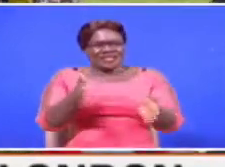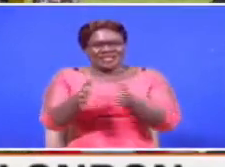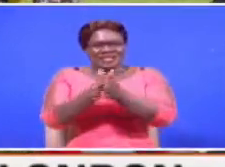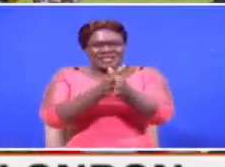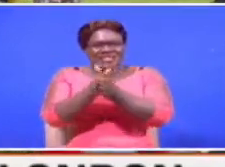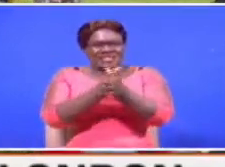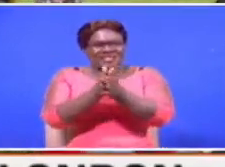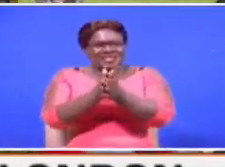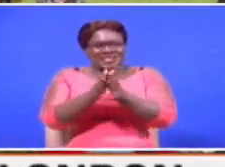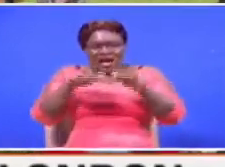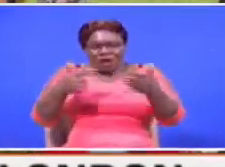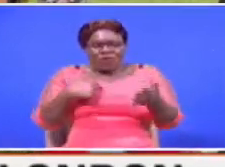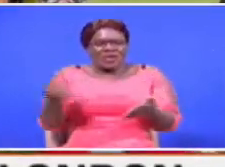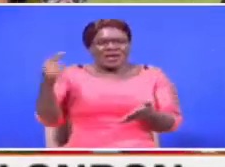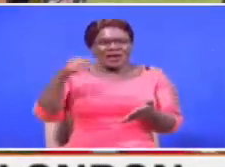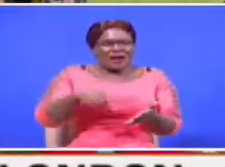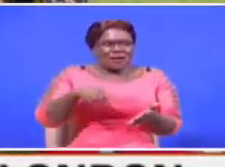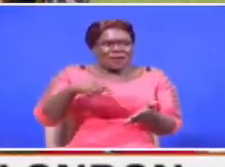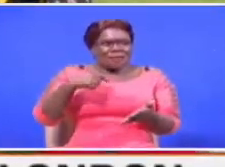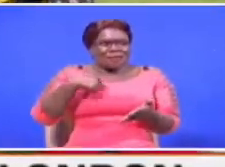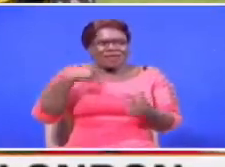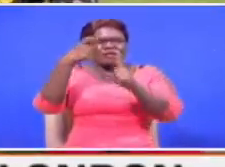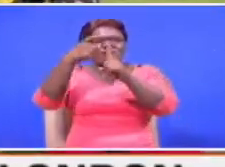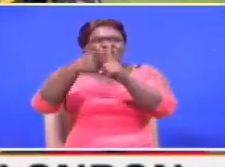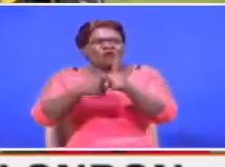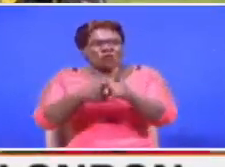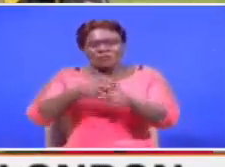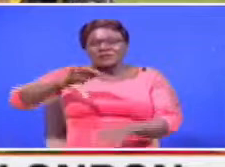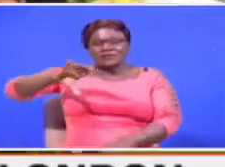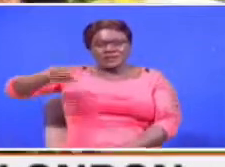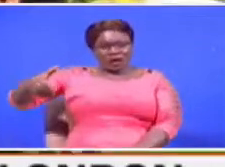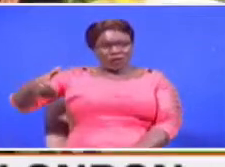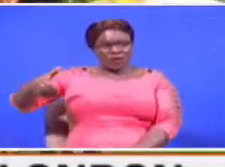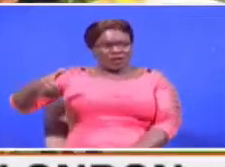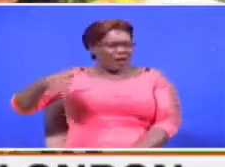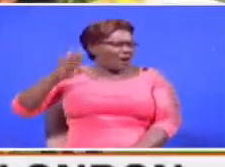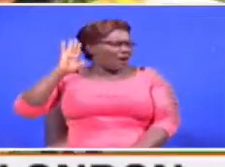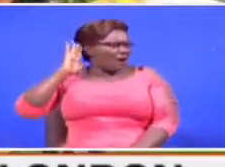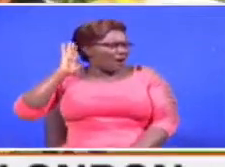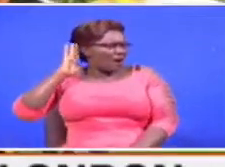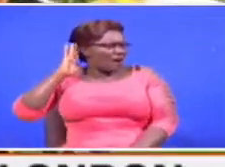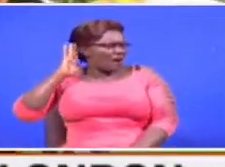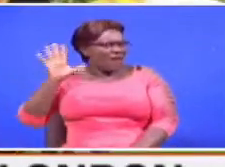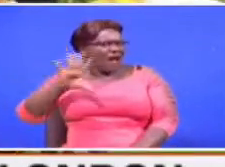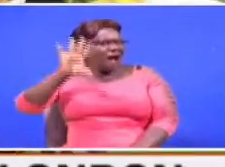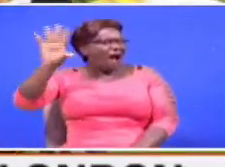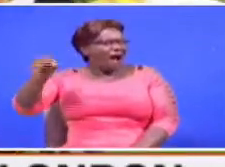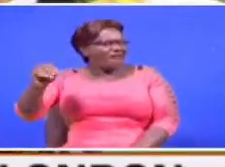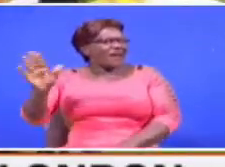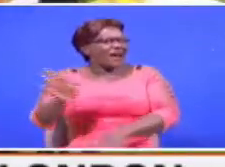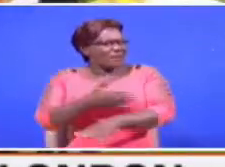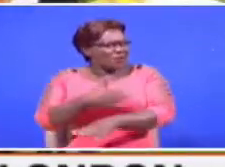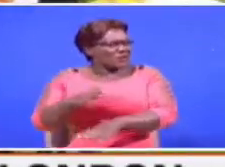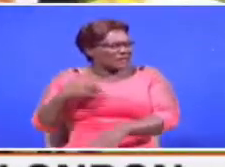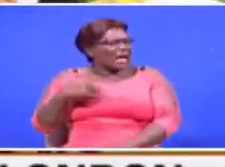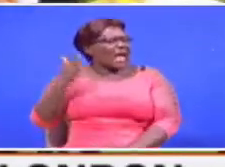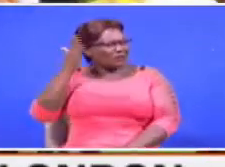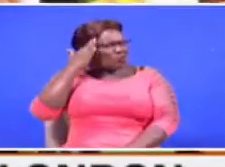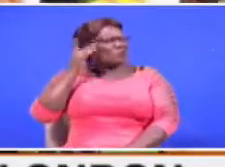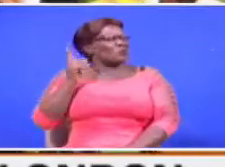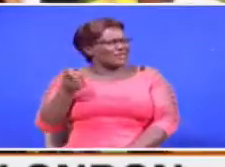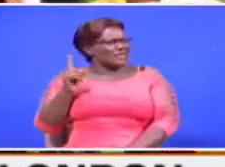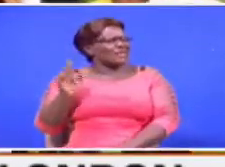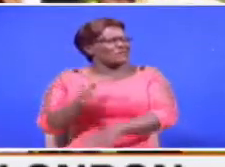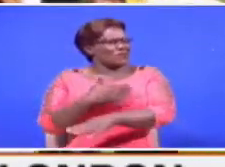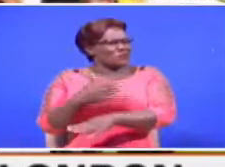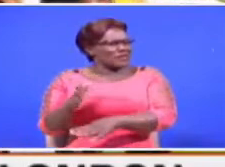interesting how I got here. So I was coming from town and then I heard African music playing. I was like, I needed to